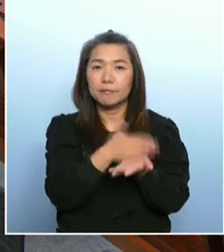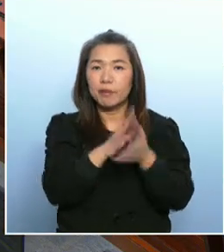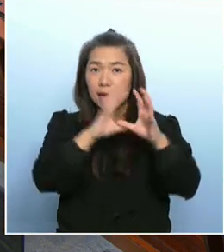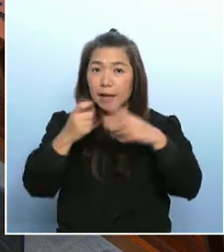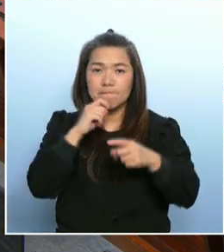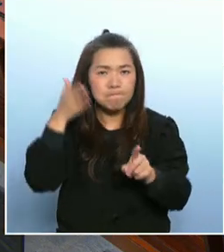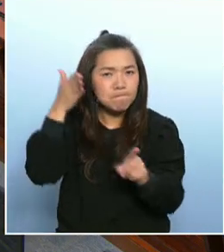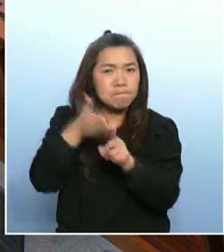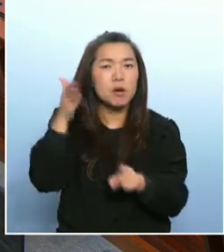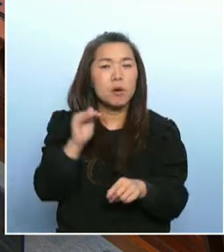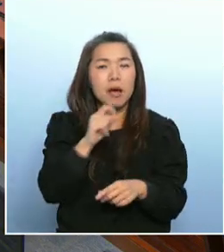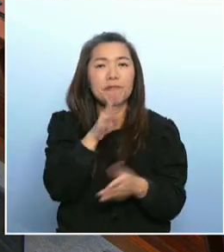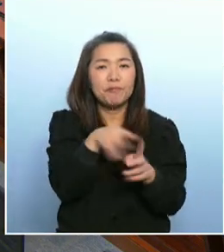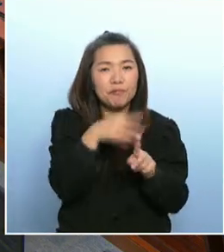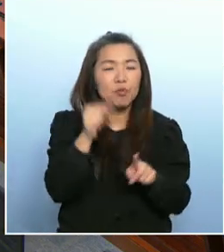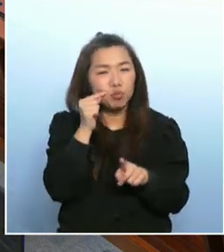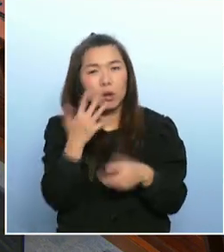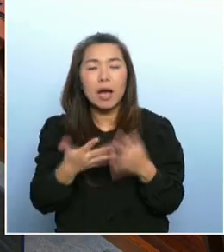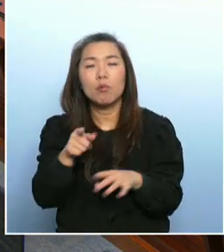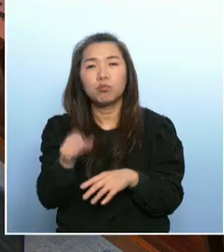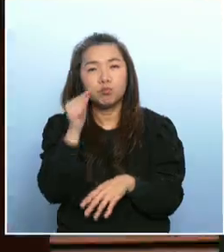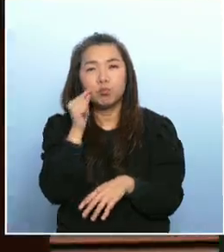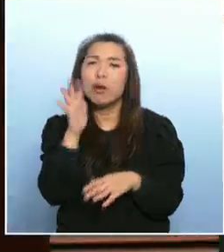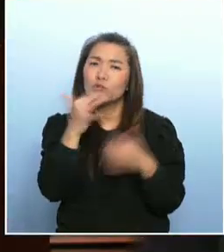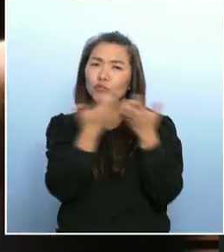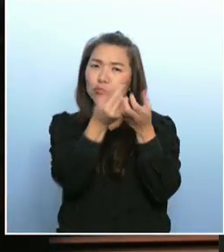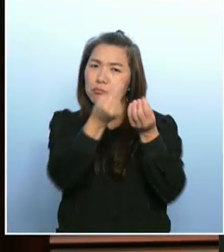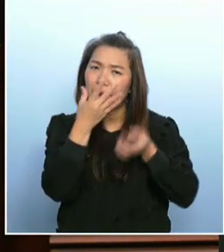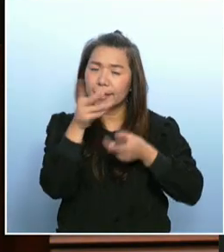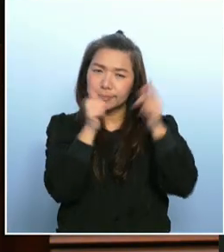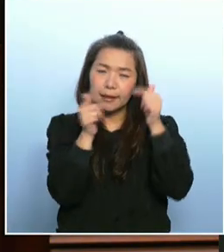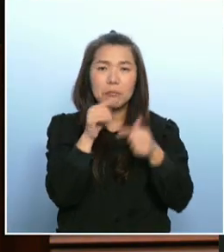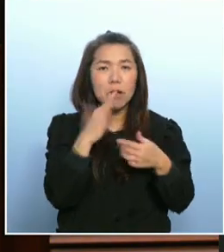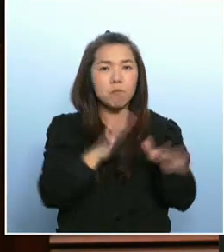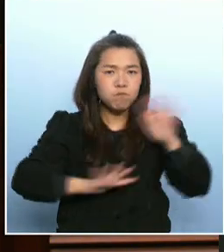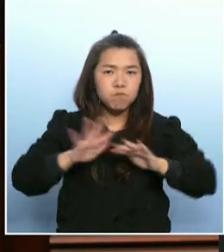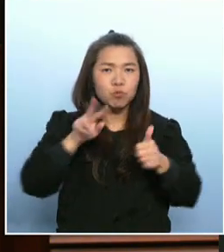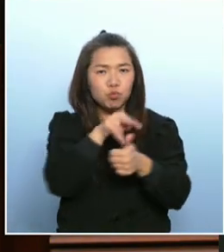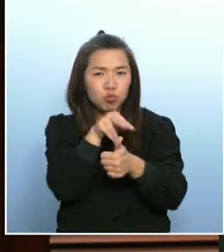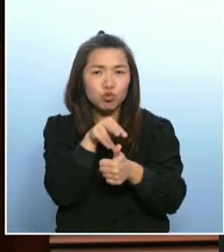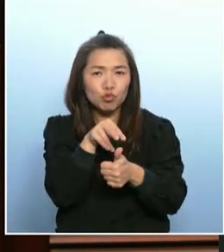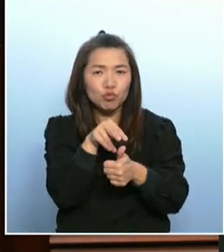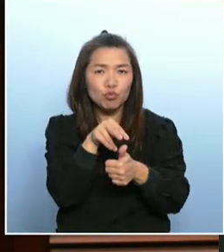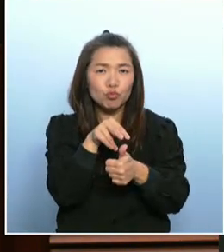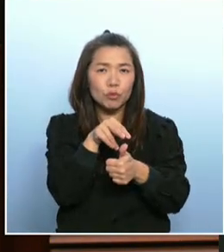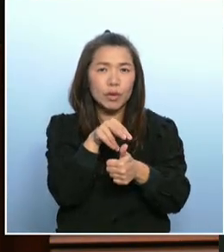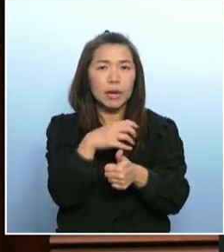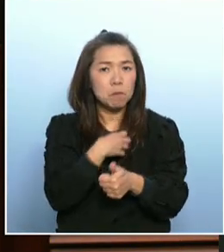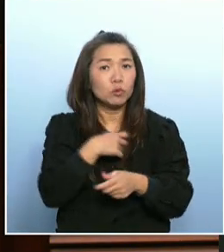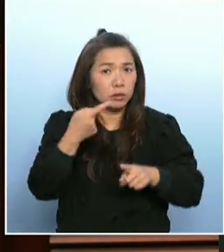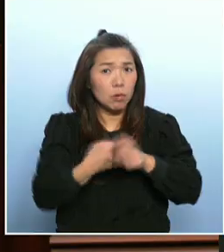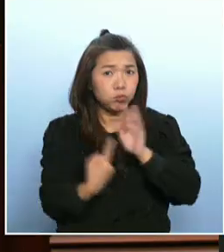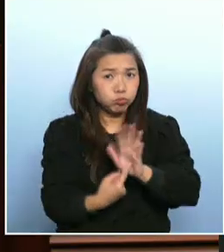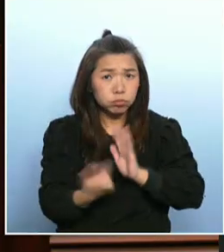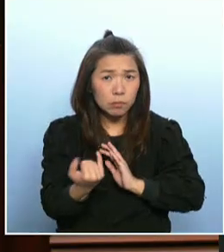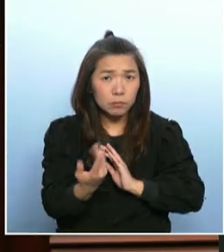Madam Chair, I find the numbers offered very meaningful. Can you give us the figures, say the number of people on the active and